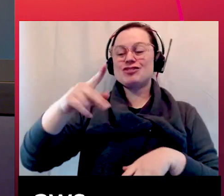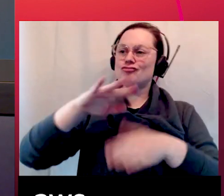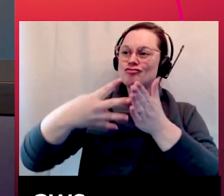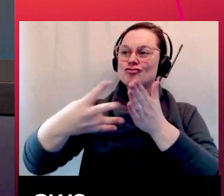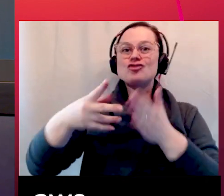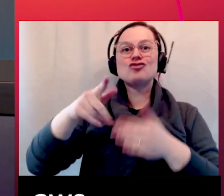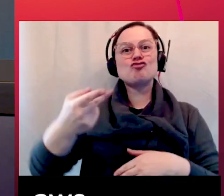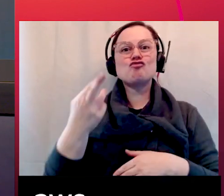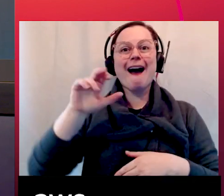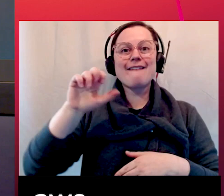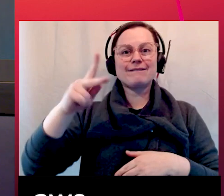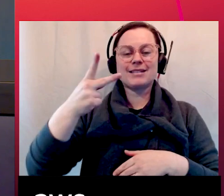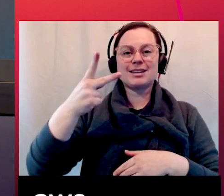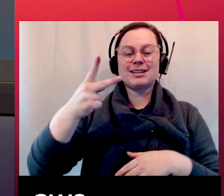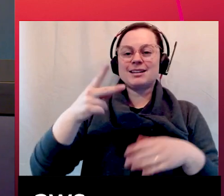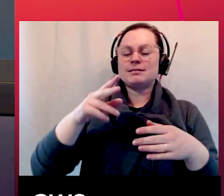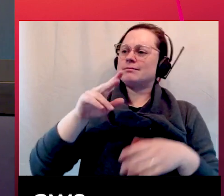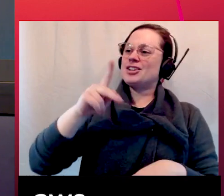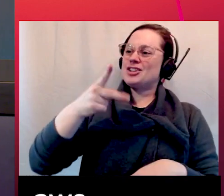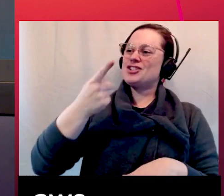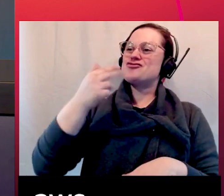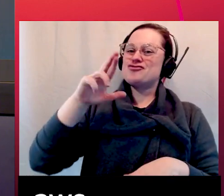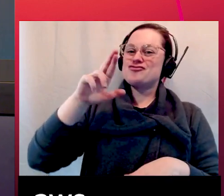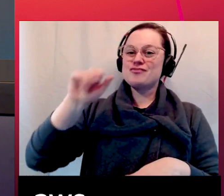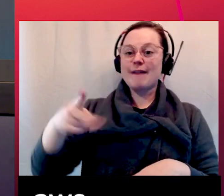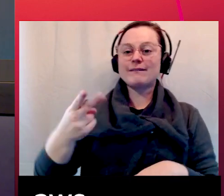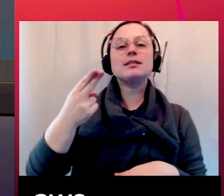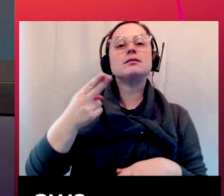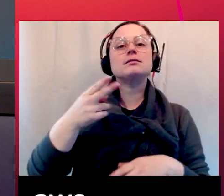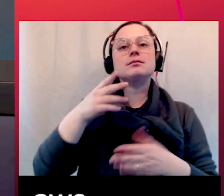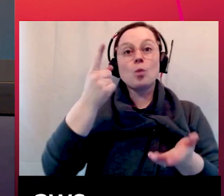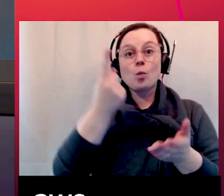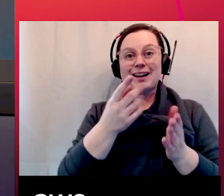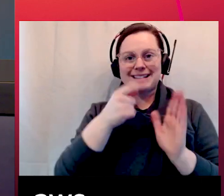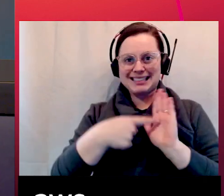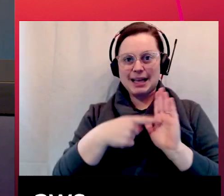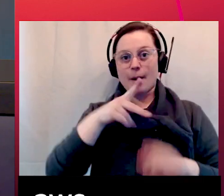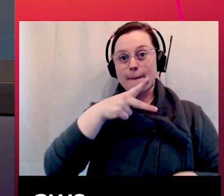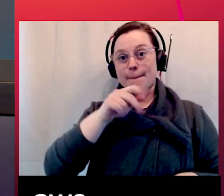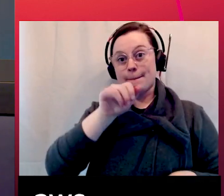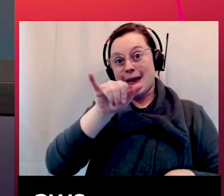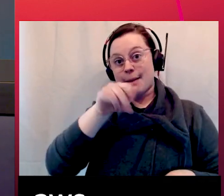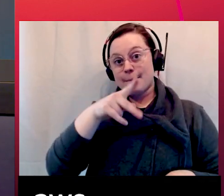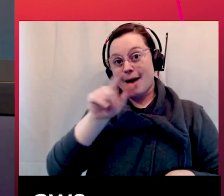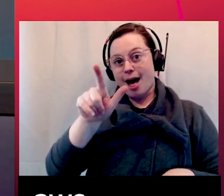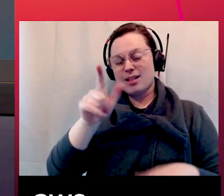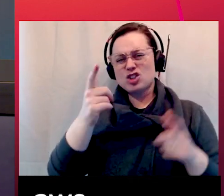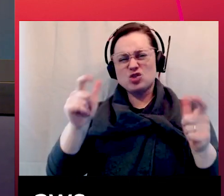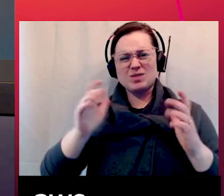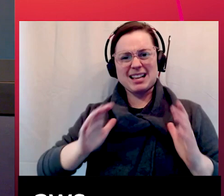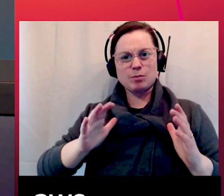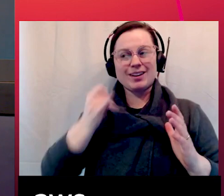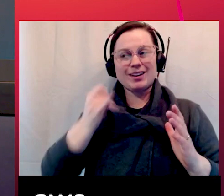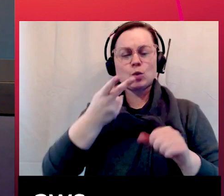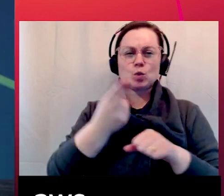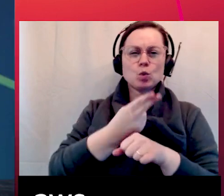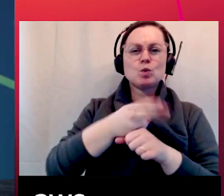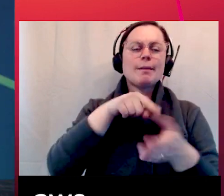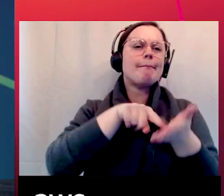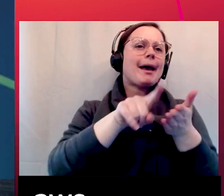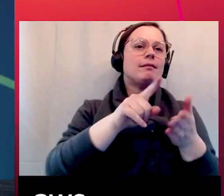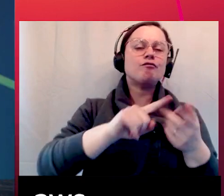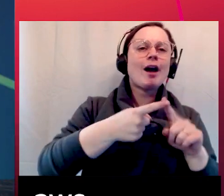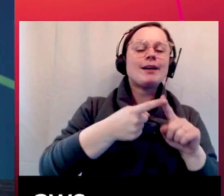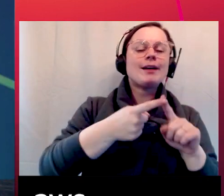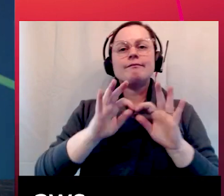Just to give you an example, PayPal is a big customer. If you use PayPal to pay anybody, your friends or family or